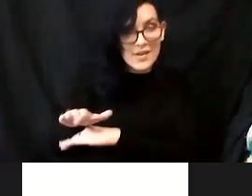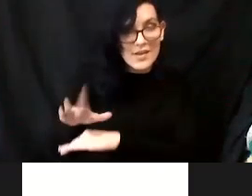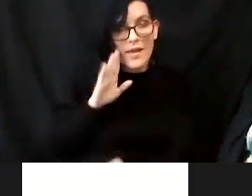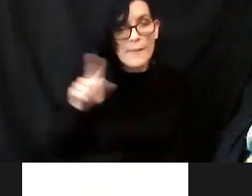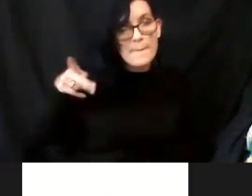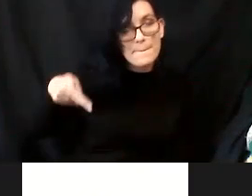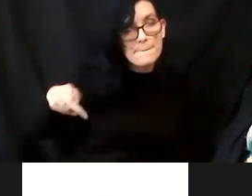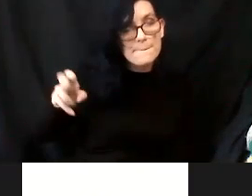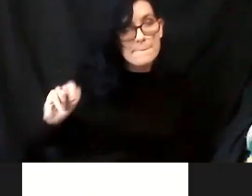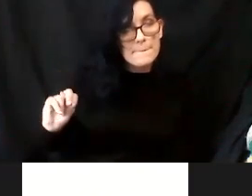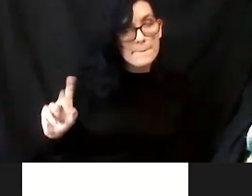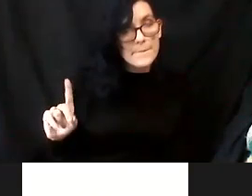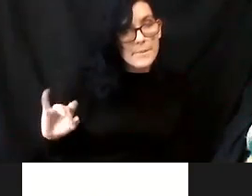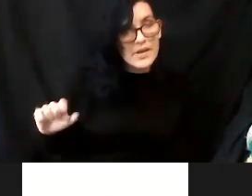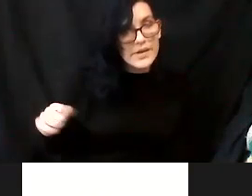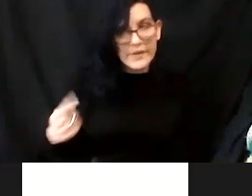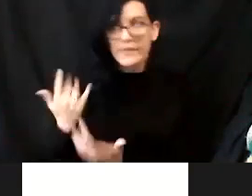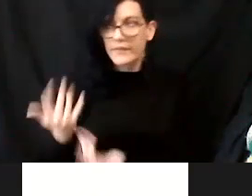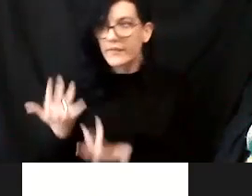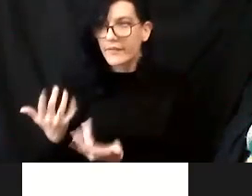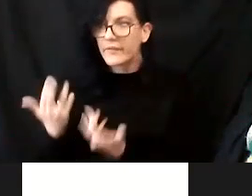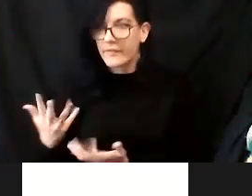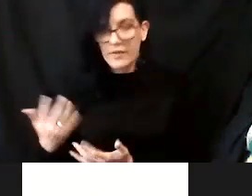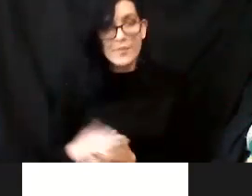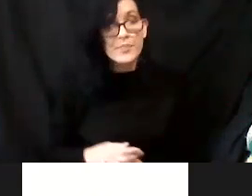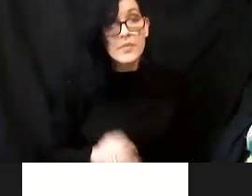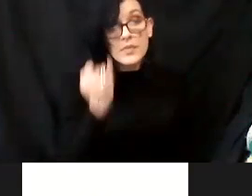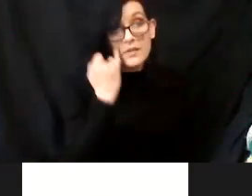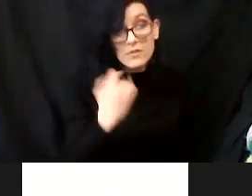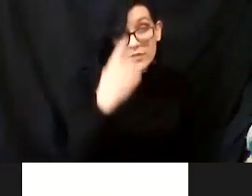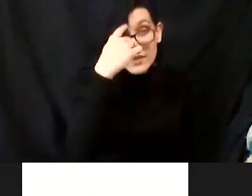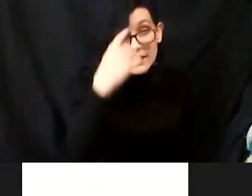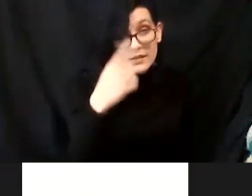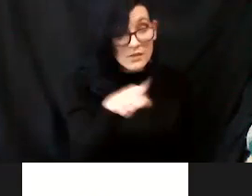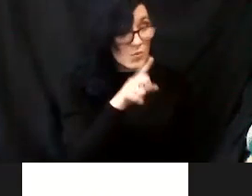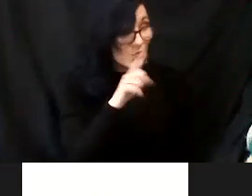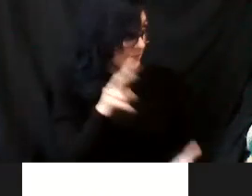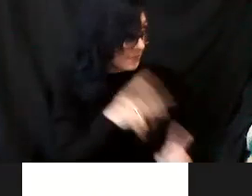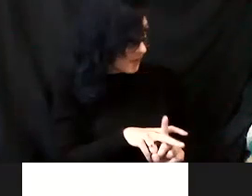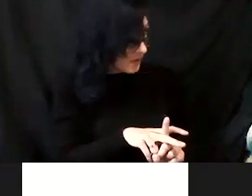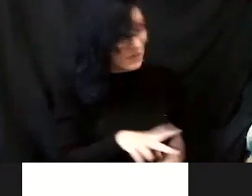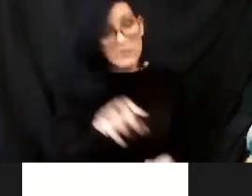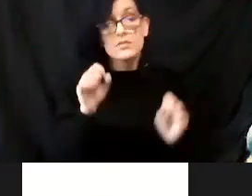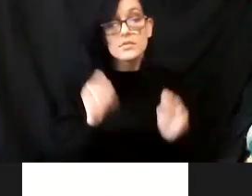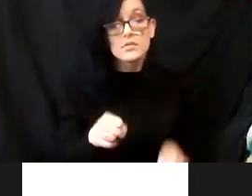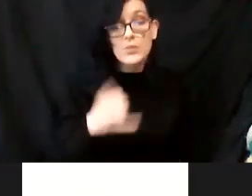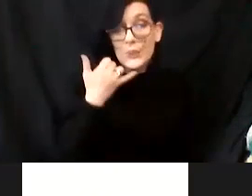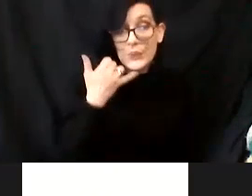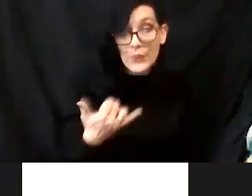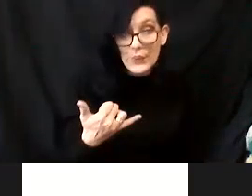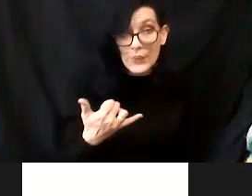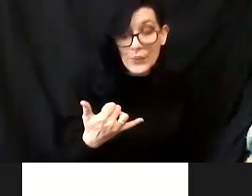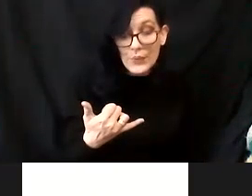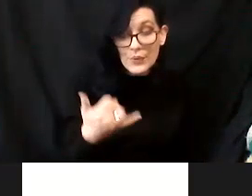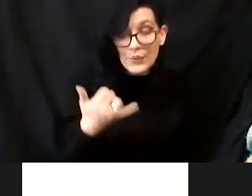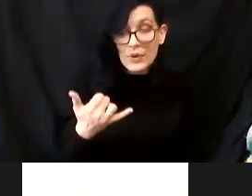process. And if you think that this is something that might apply to you, you can call us and we could potentially take a